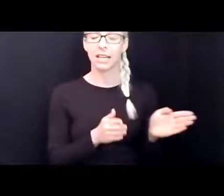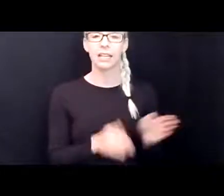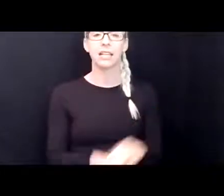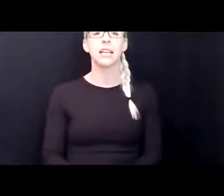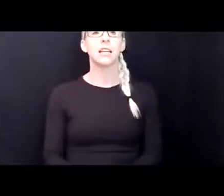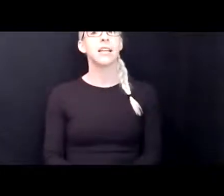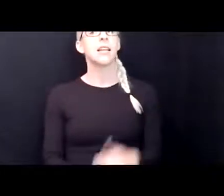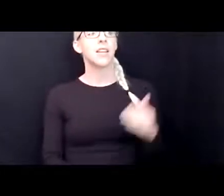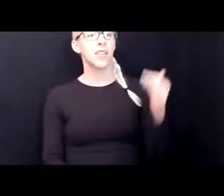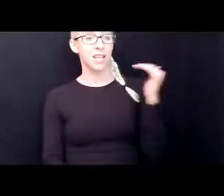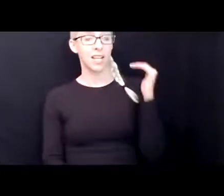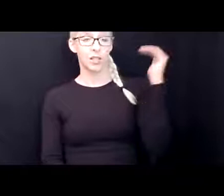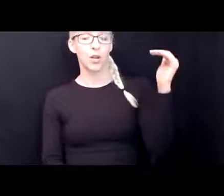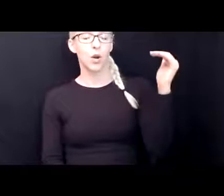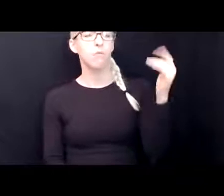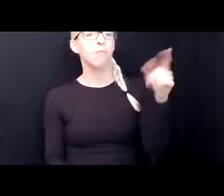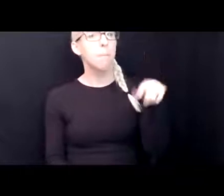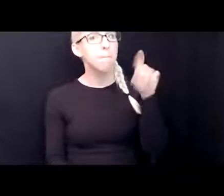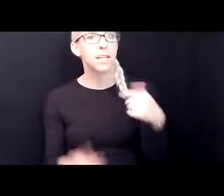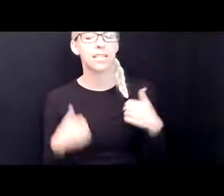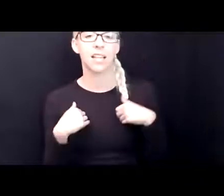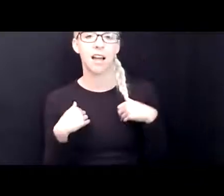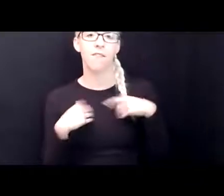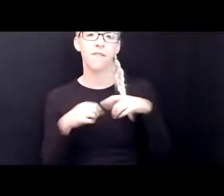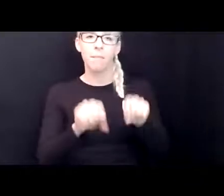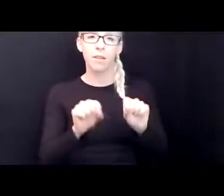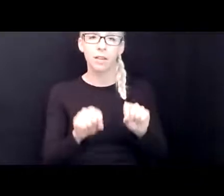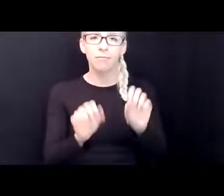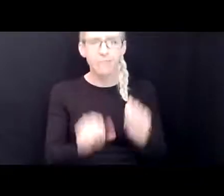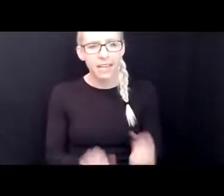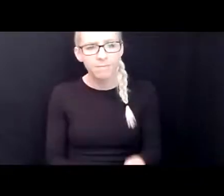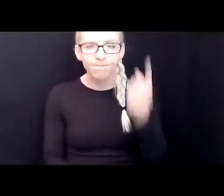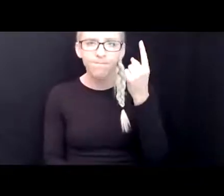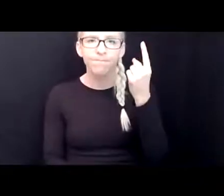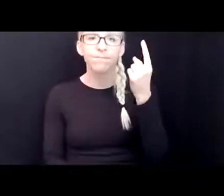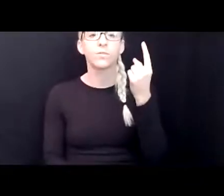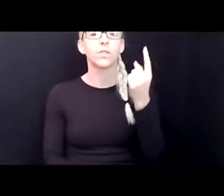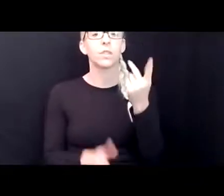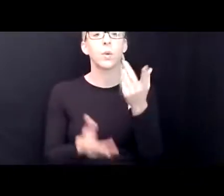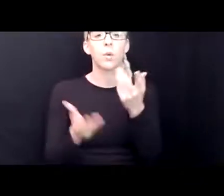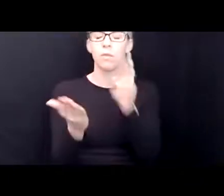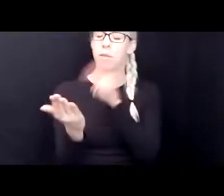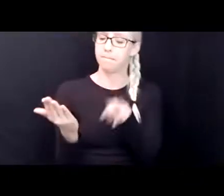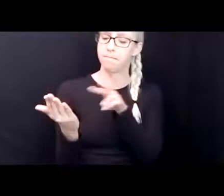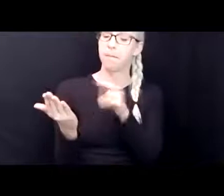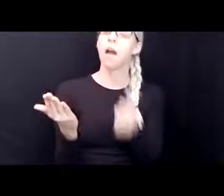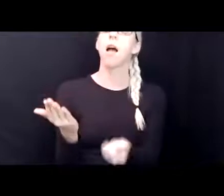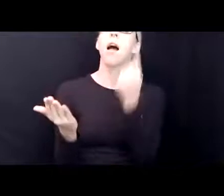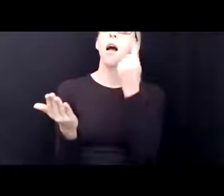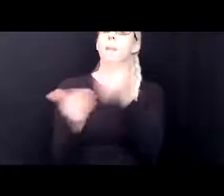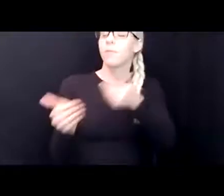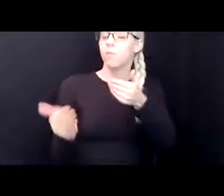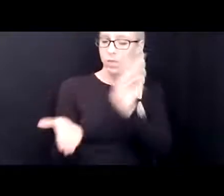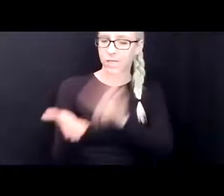adult, has to have the basic ability to understand the nature of what they're signing. I'm not expecting